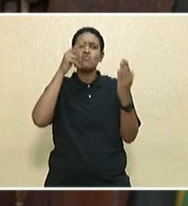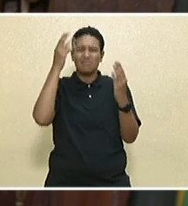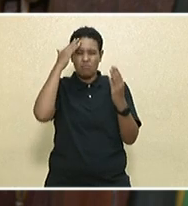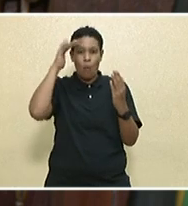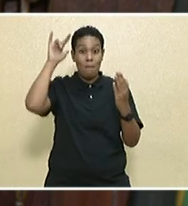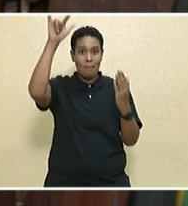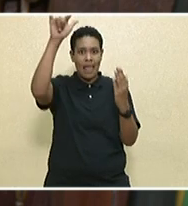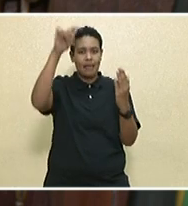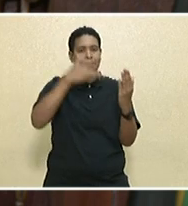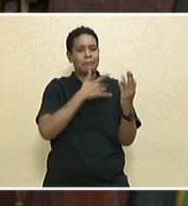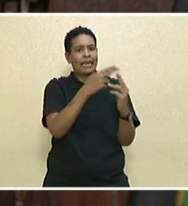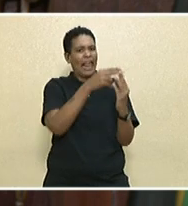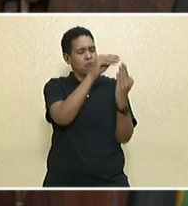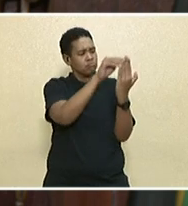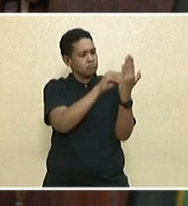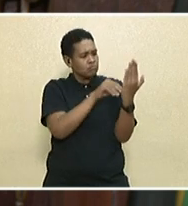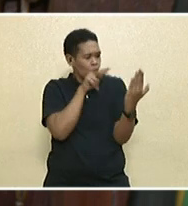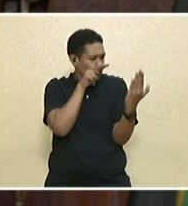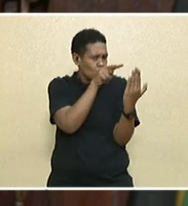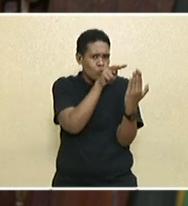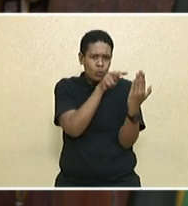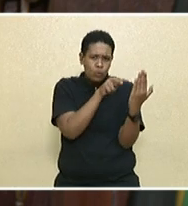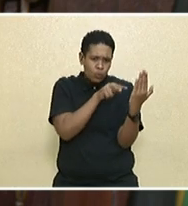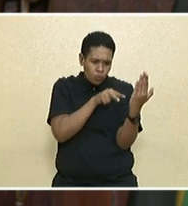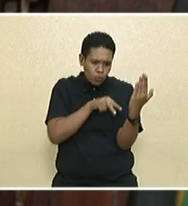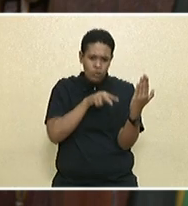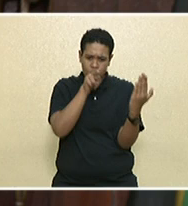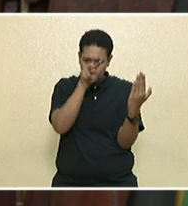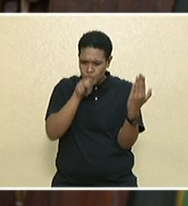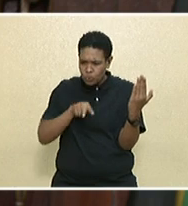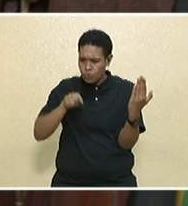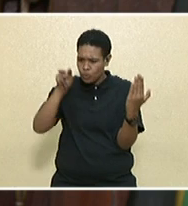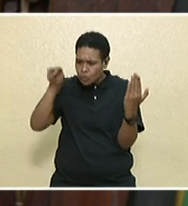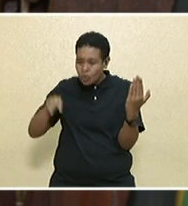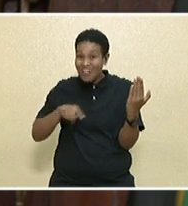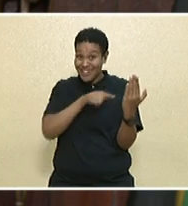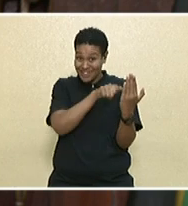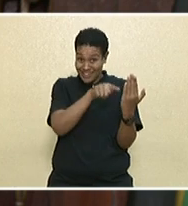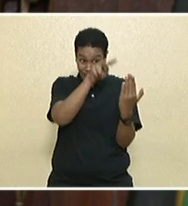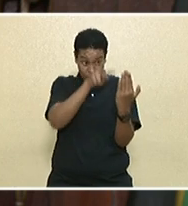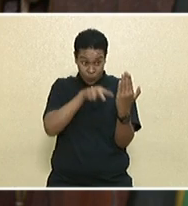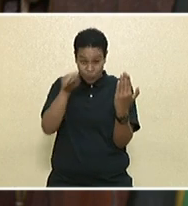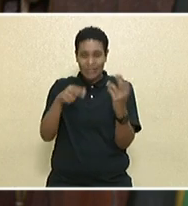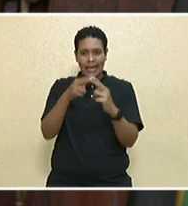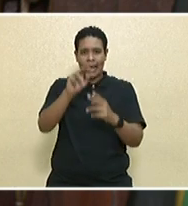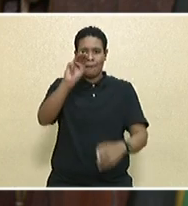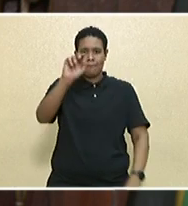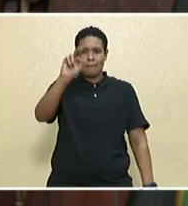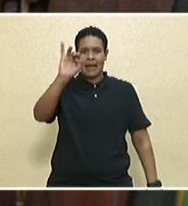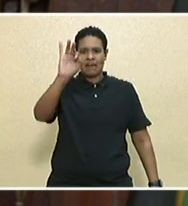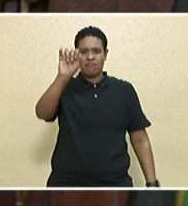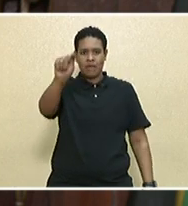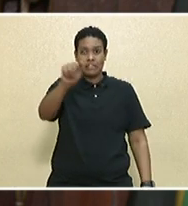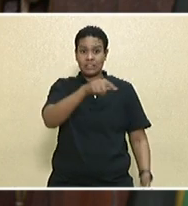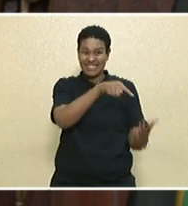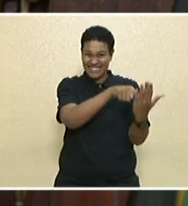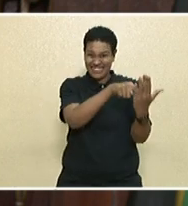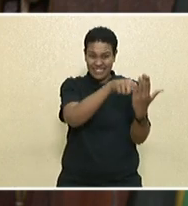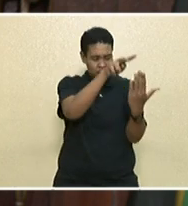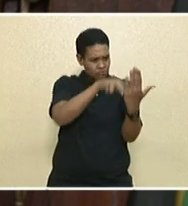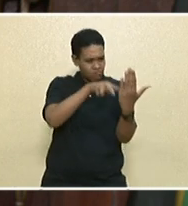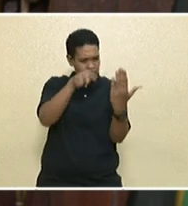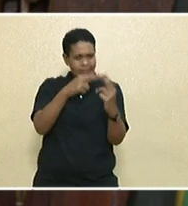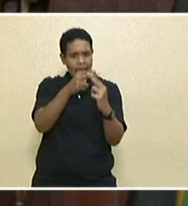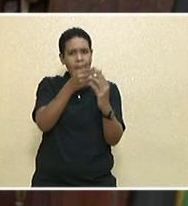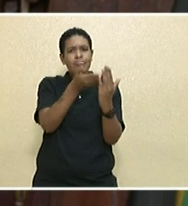in, which will provide us with the information of persons who have come into the island. We will continue